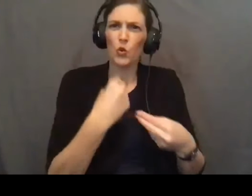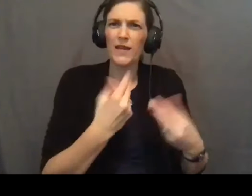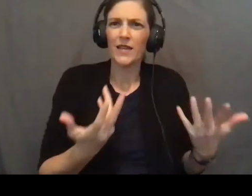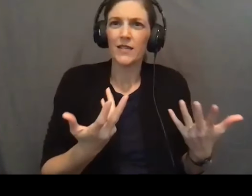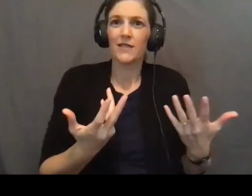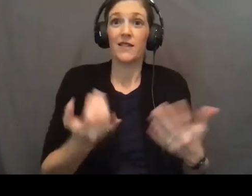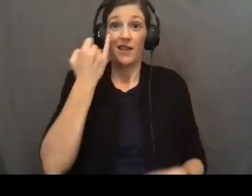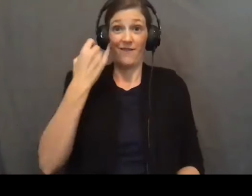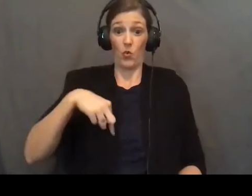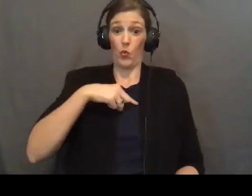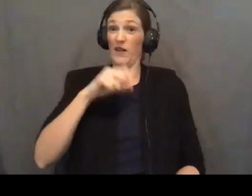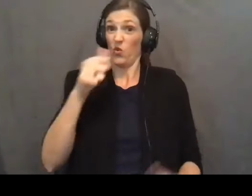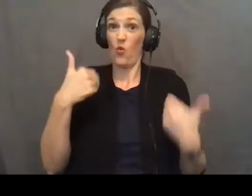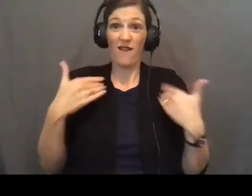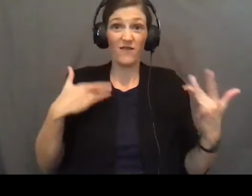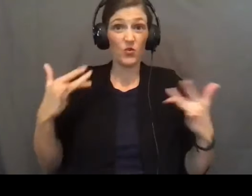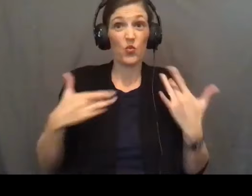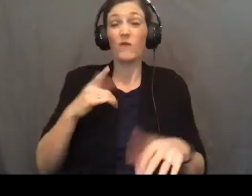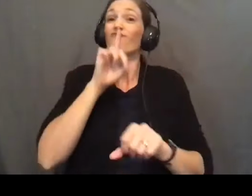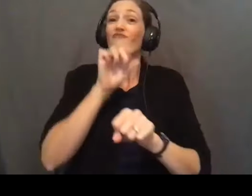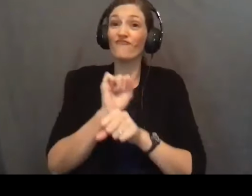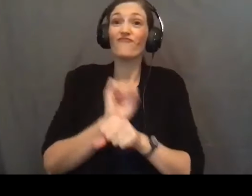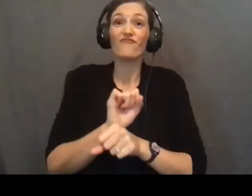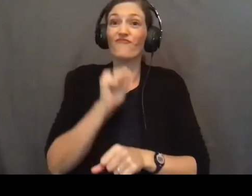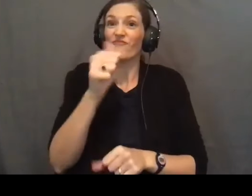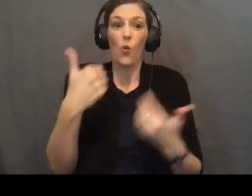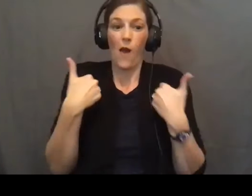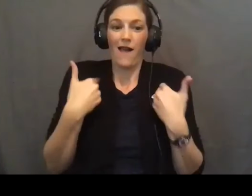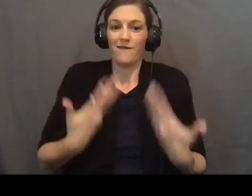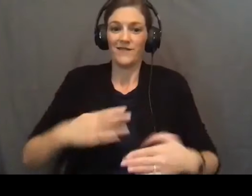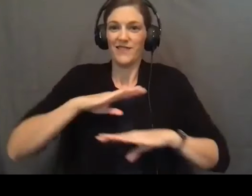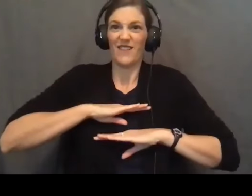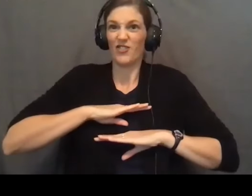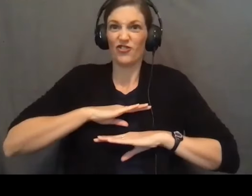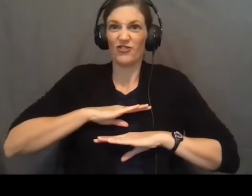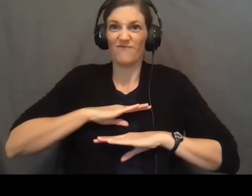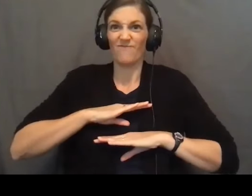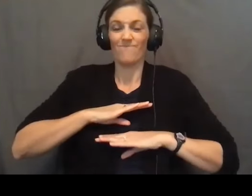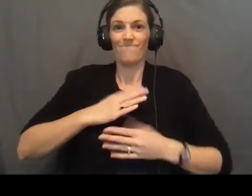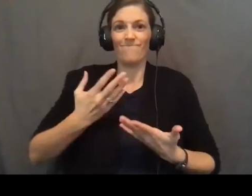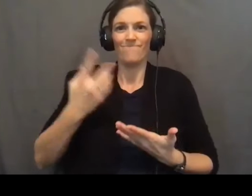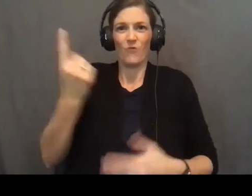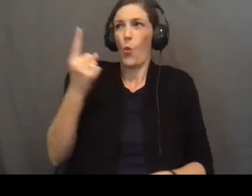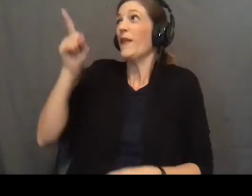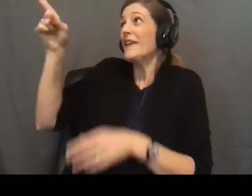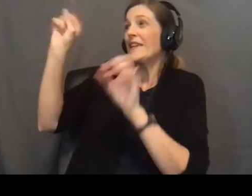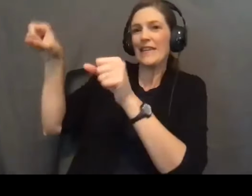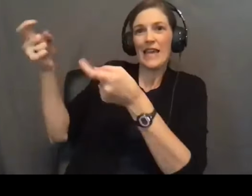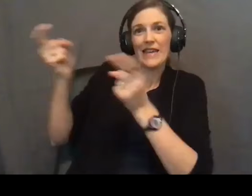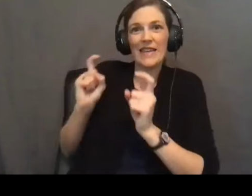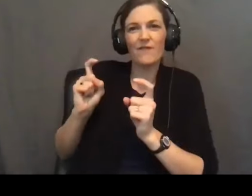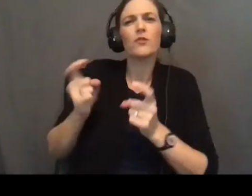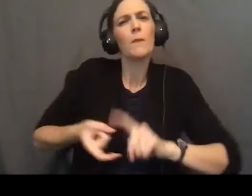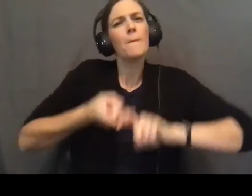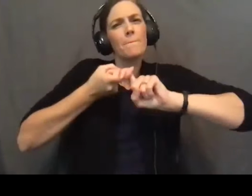lack joy, we truly lack satisfaction that only God can give. So let me